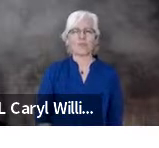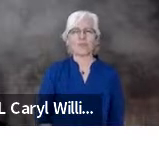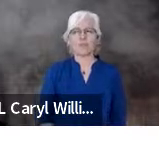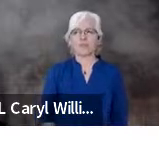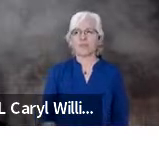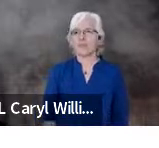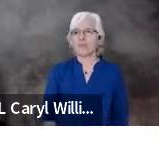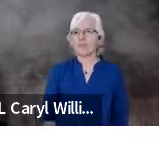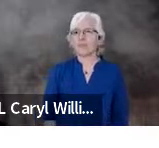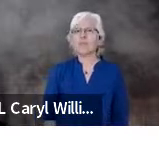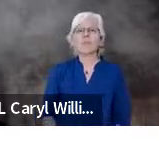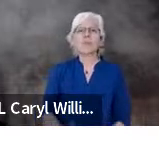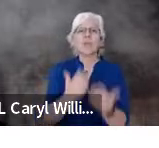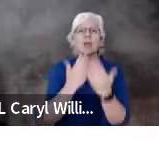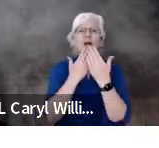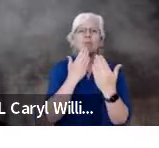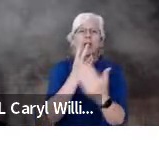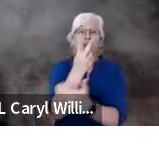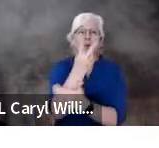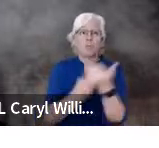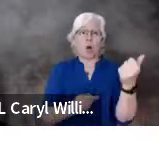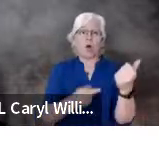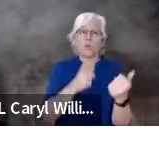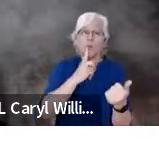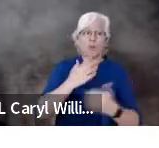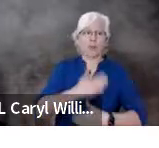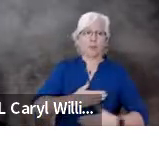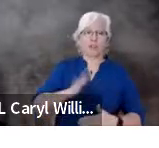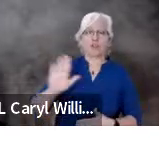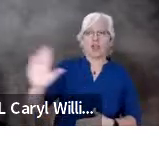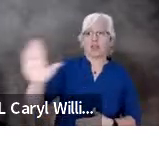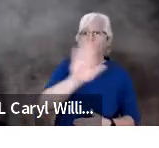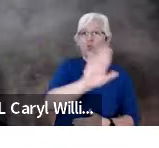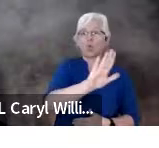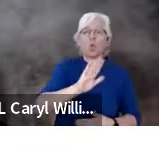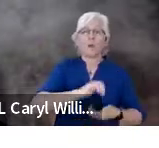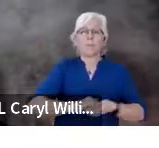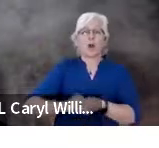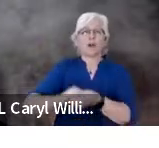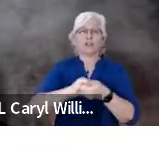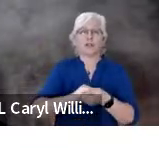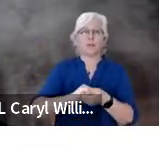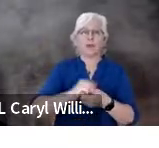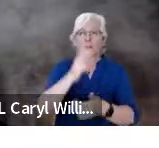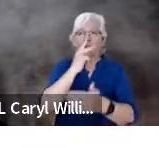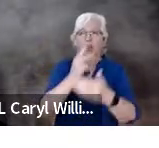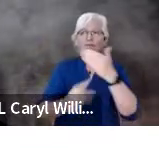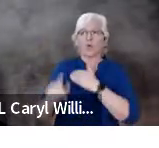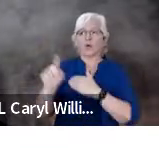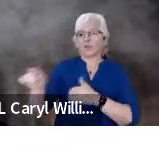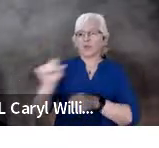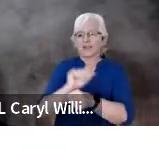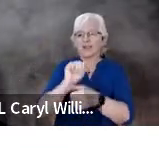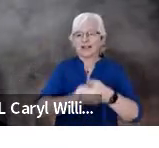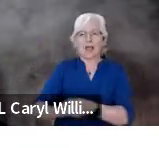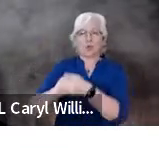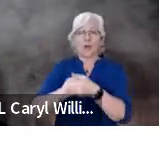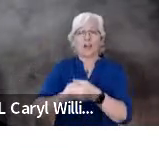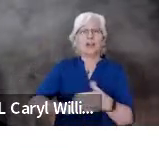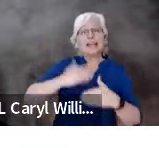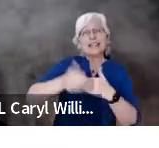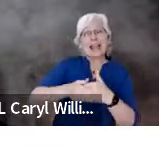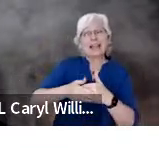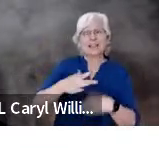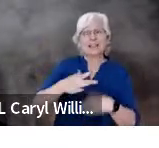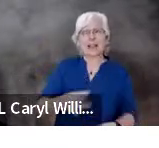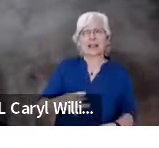Thank you both. We really appreciate your partnership and look forward to this collaboration moving ahead. Next, I'd like to turn things